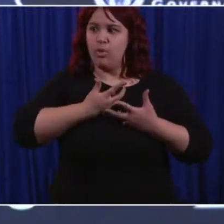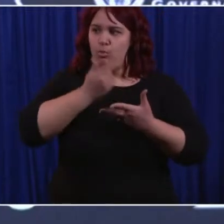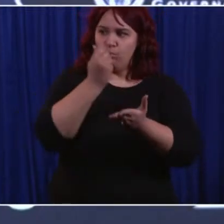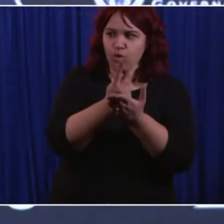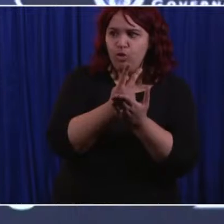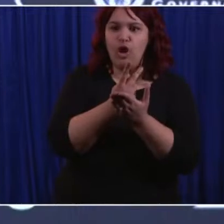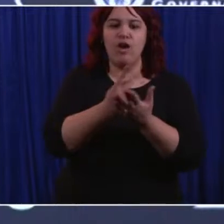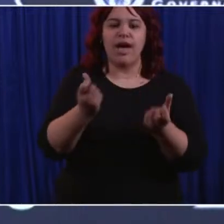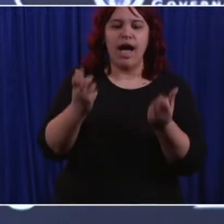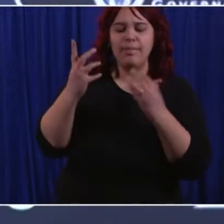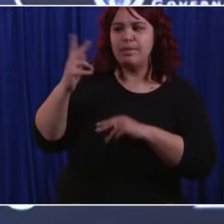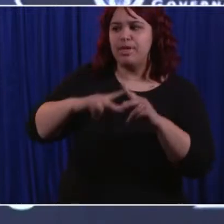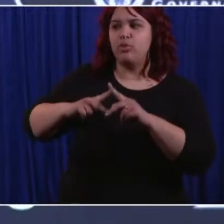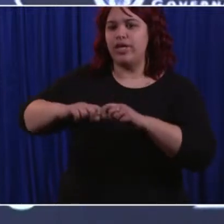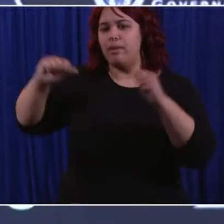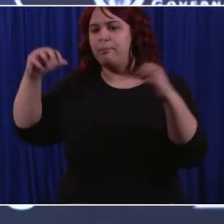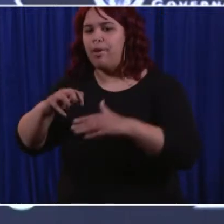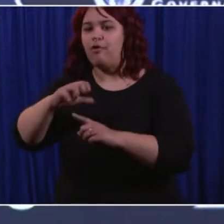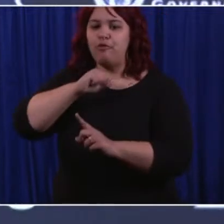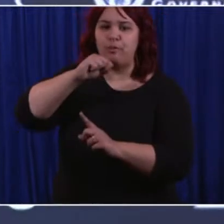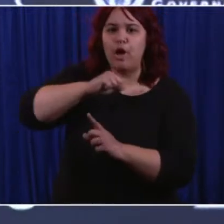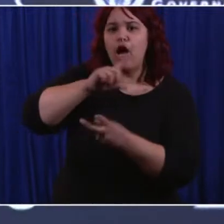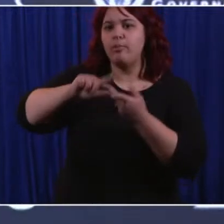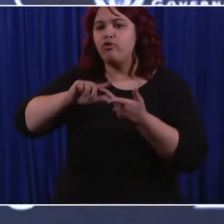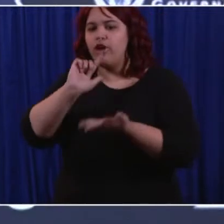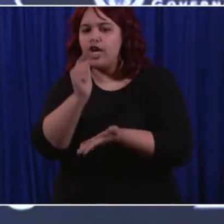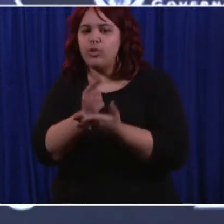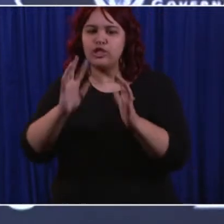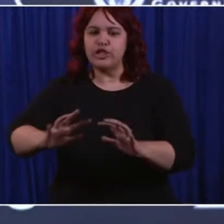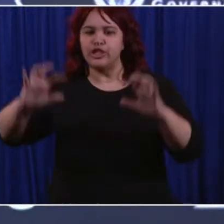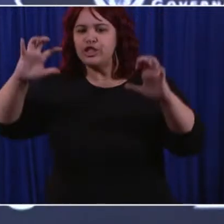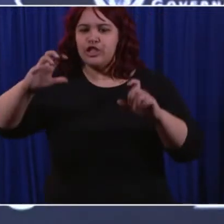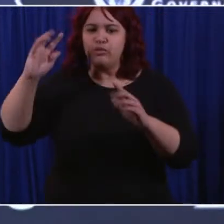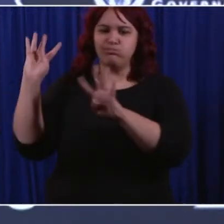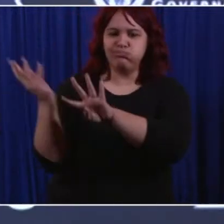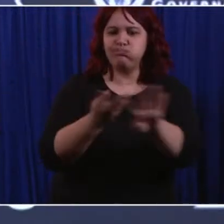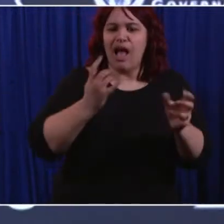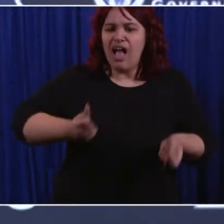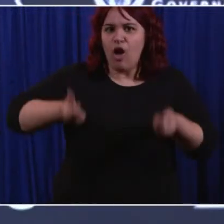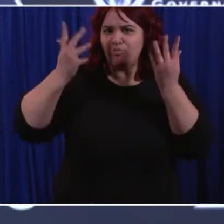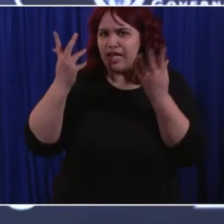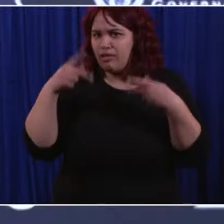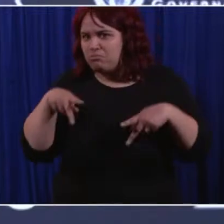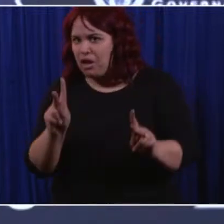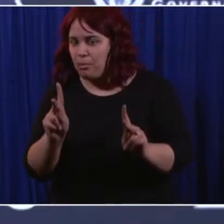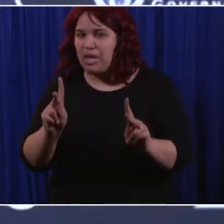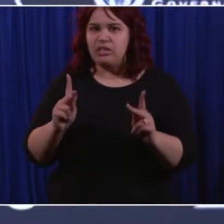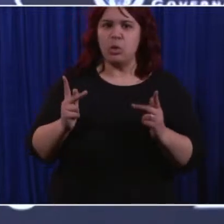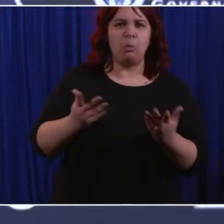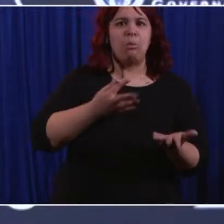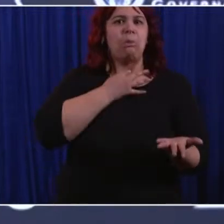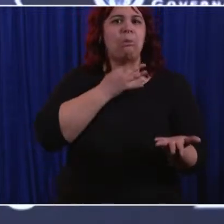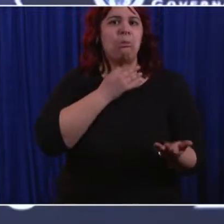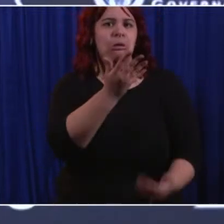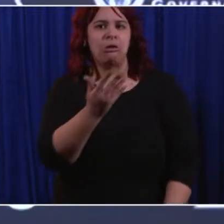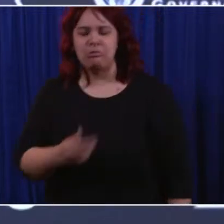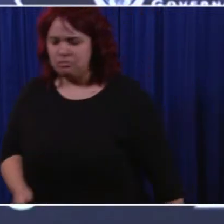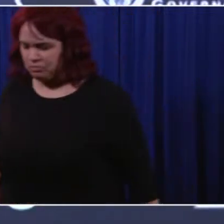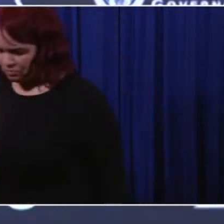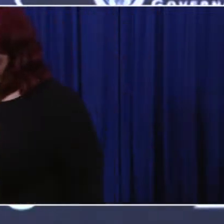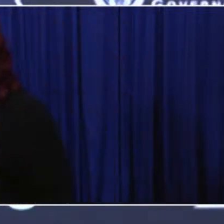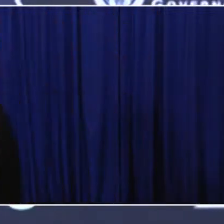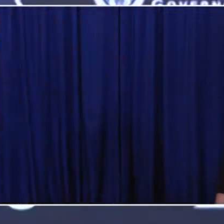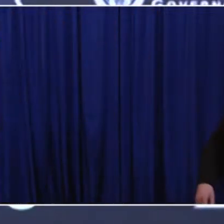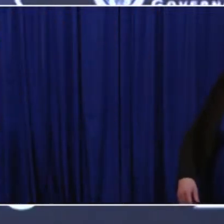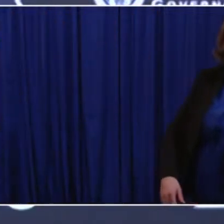prom? How many can they have at graduations? Look, Scott, we're going to give them some guidance, but there's not going to be